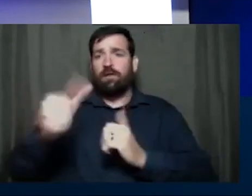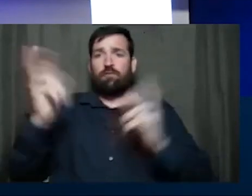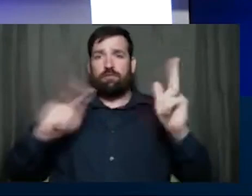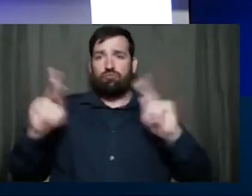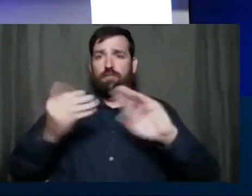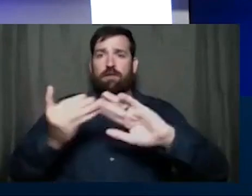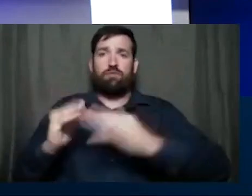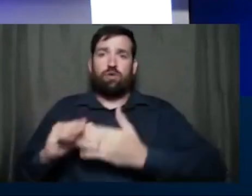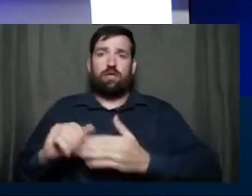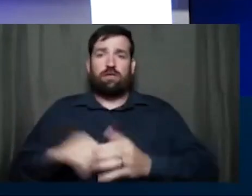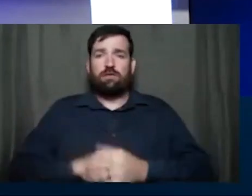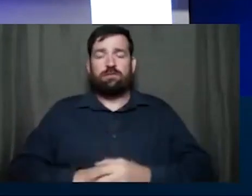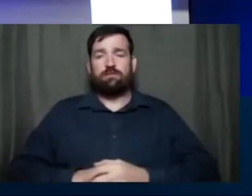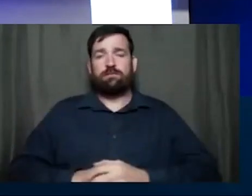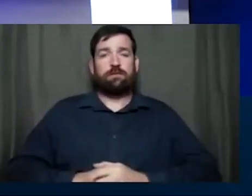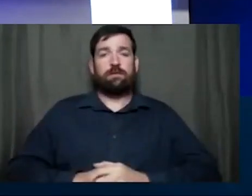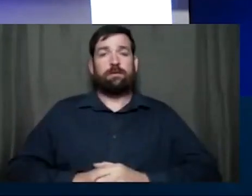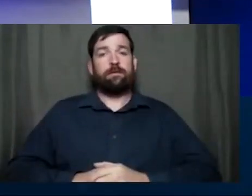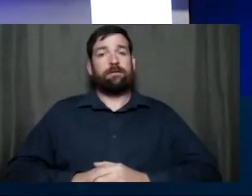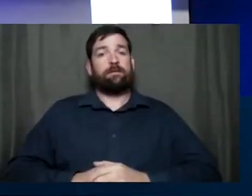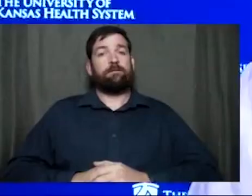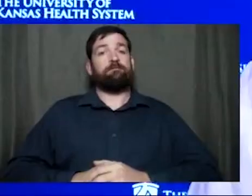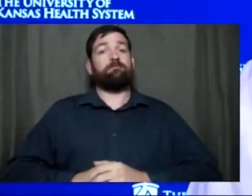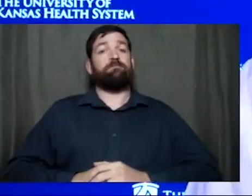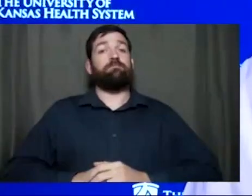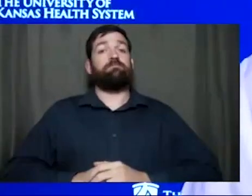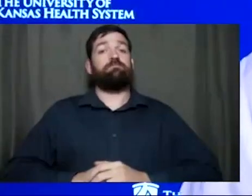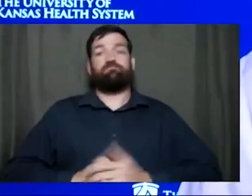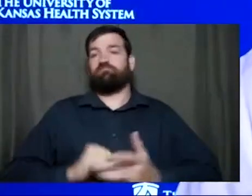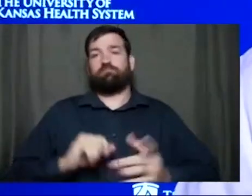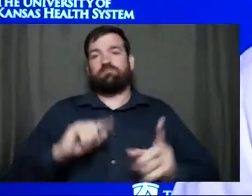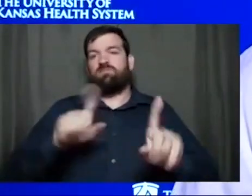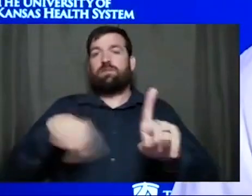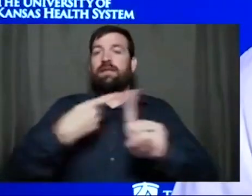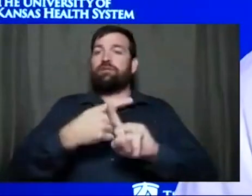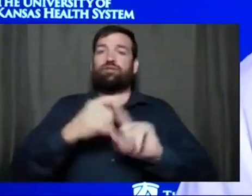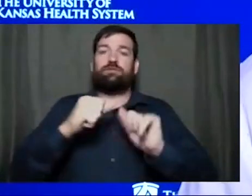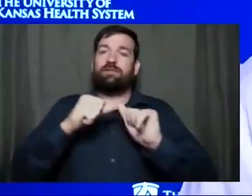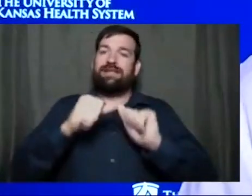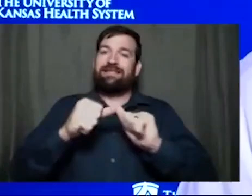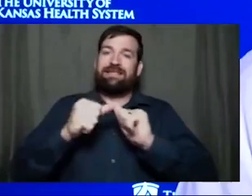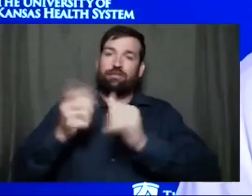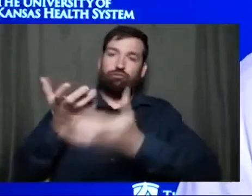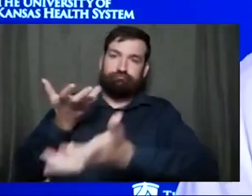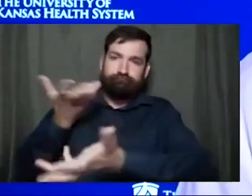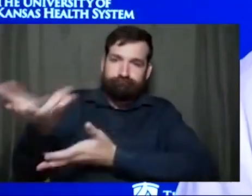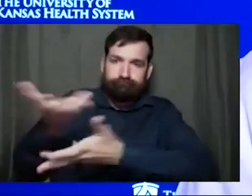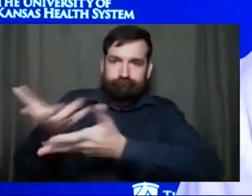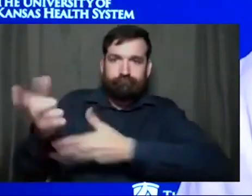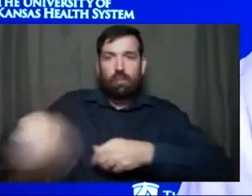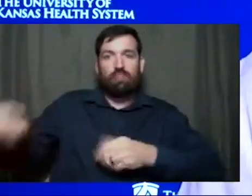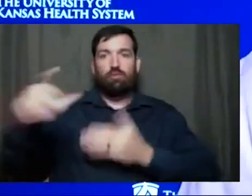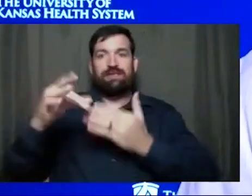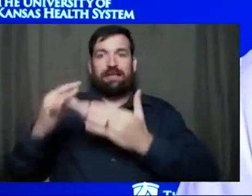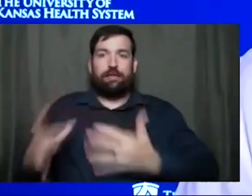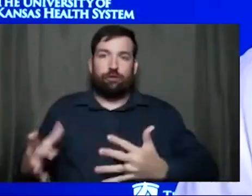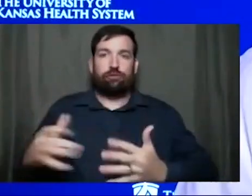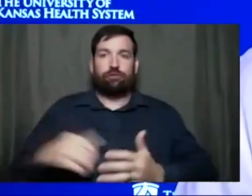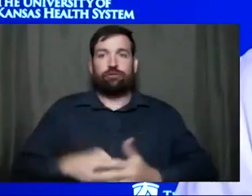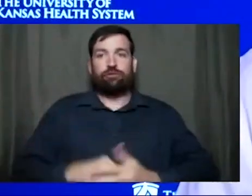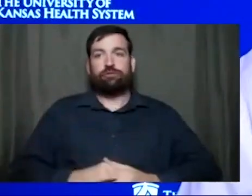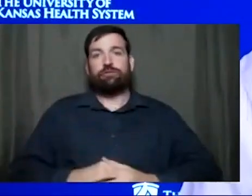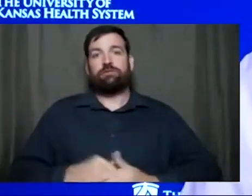What can you tell us? I think it is just about continuing to engage those leaders. We know that there